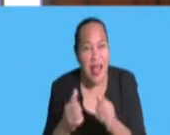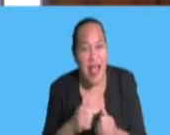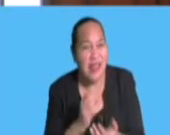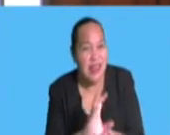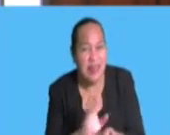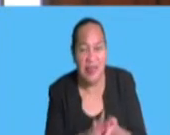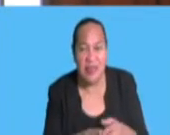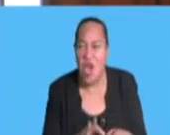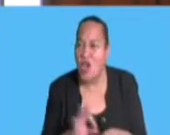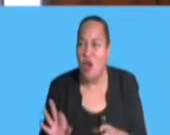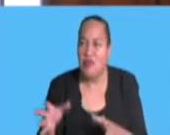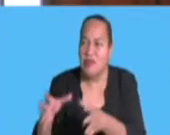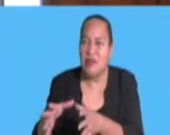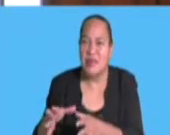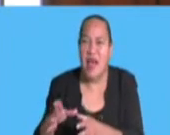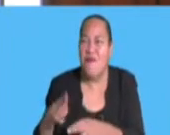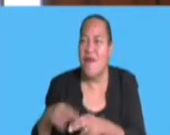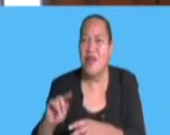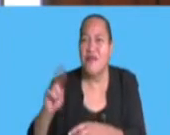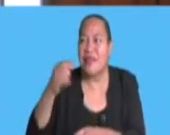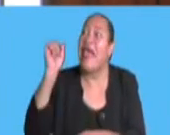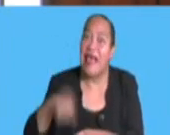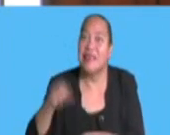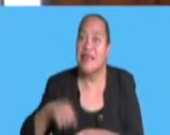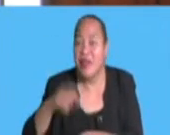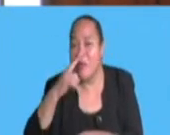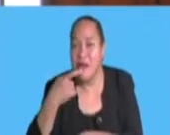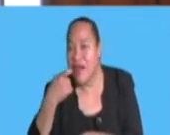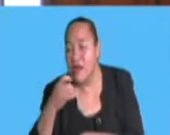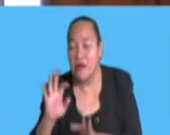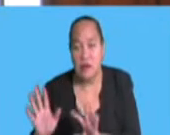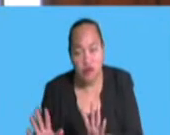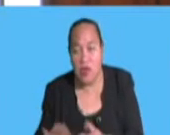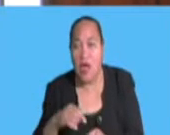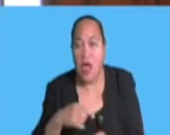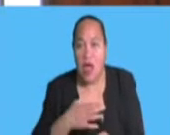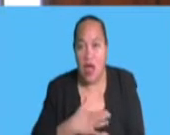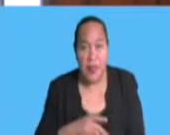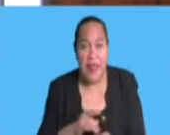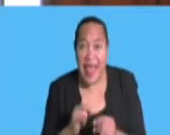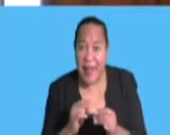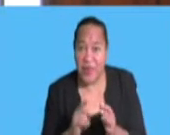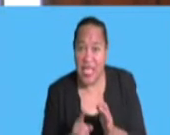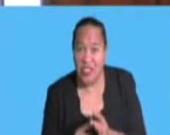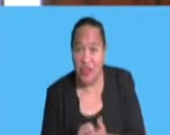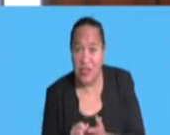of Fiji First Yes people. Now, the facts are these. The interest rates have gone up.